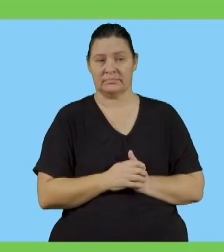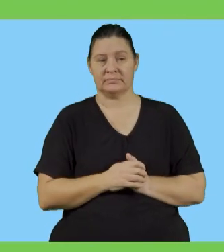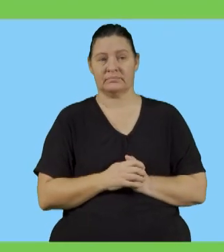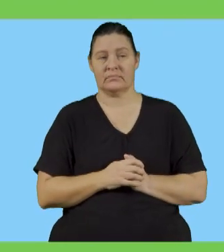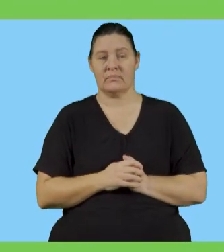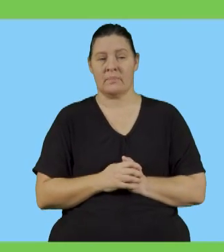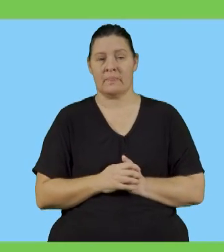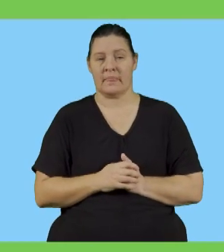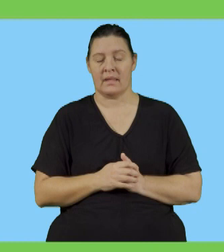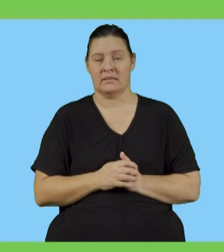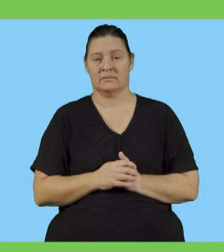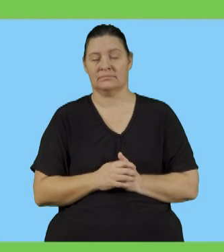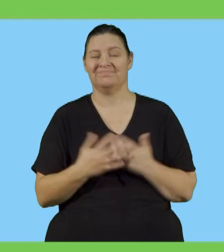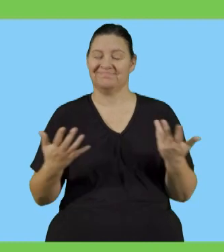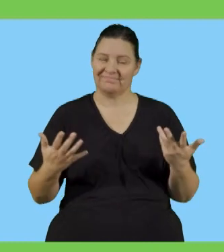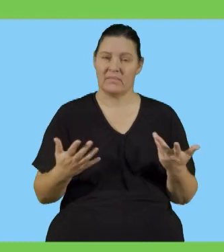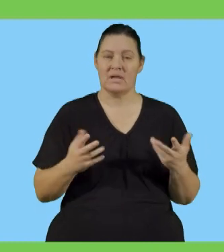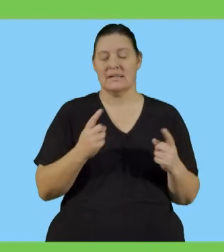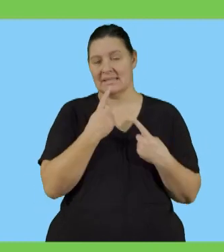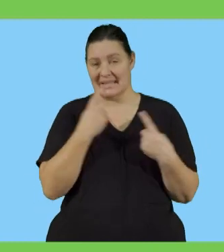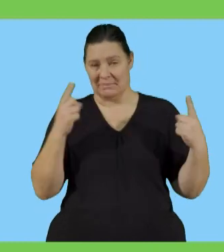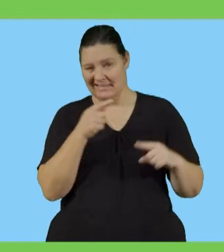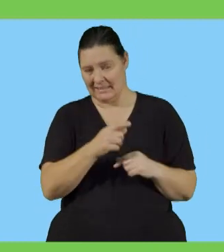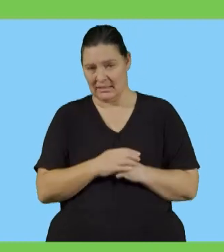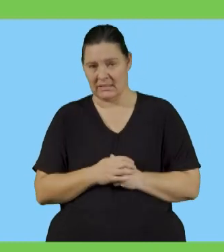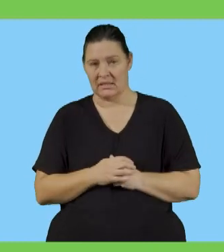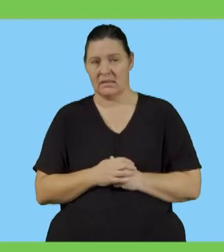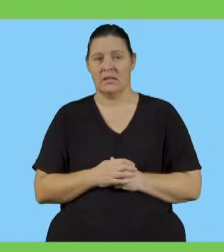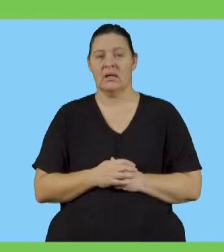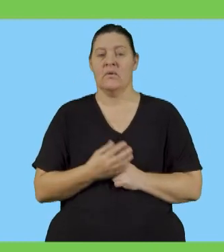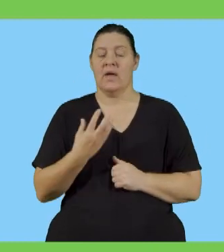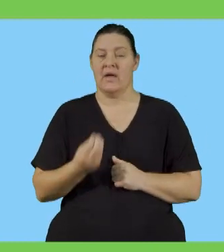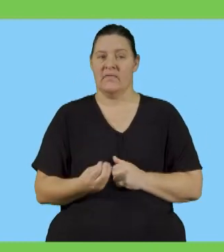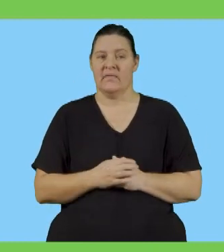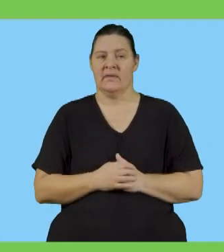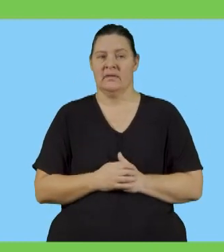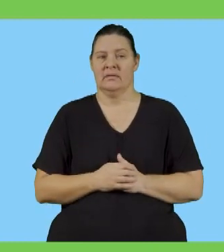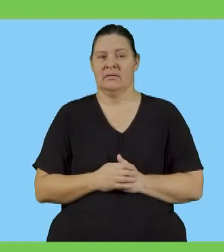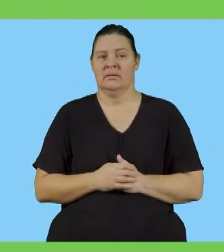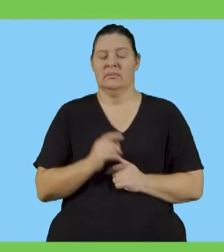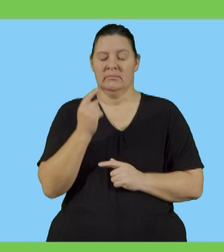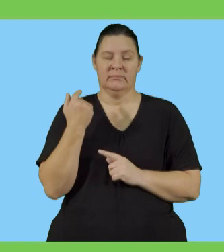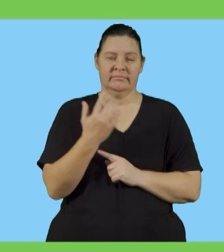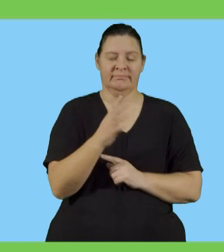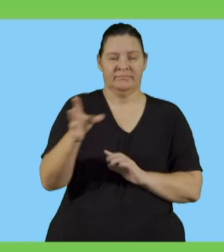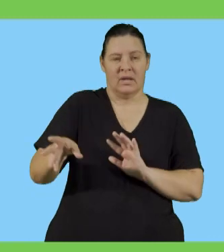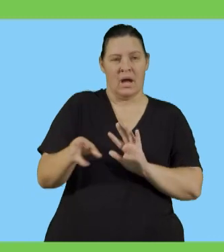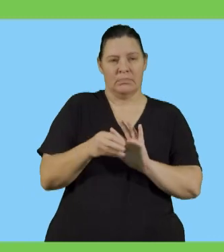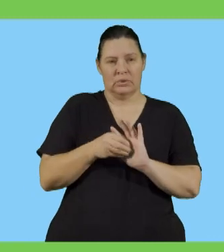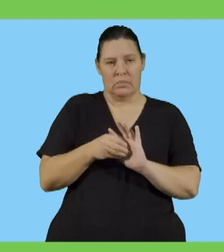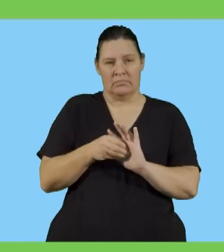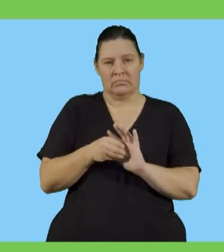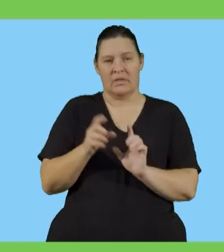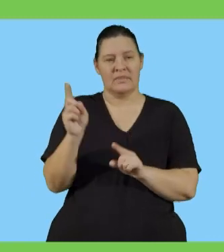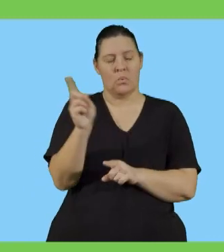is, or not question actually, it's a statement. The first statement that we have is, the plant